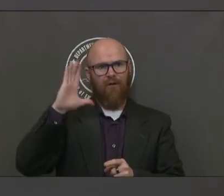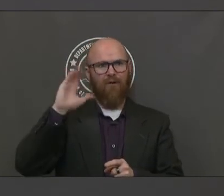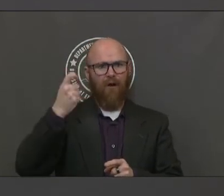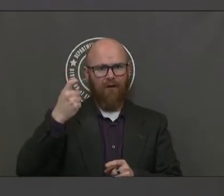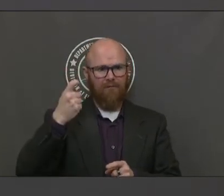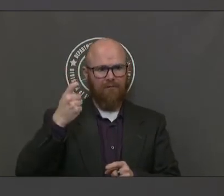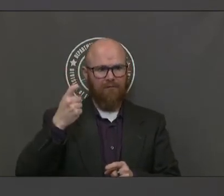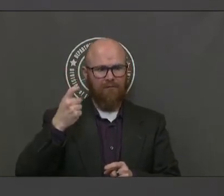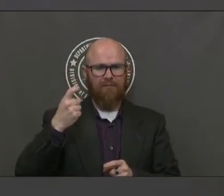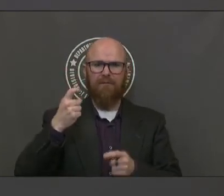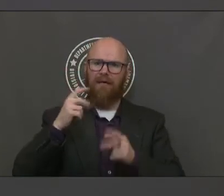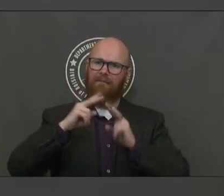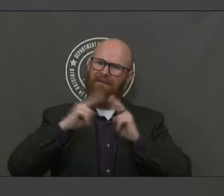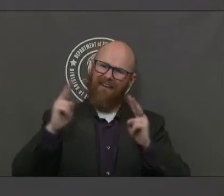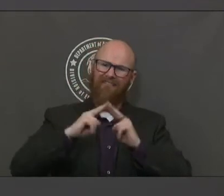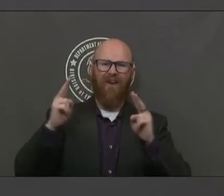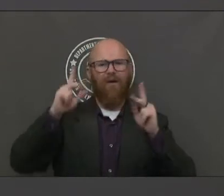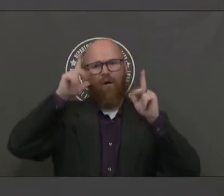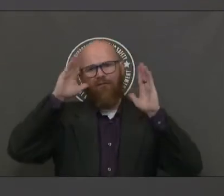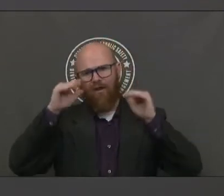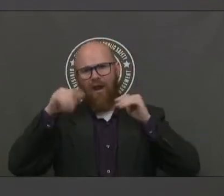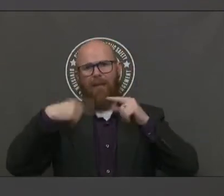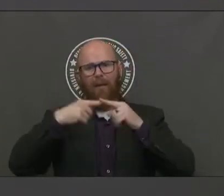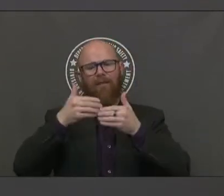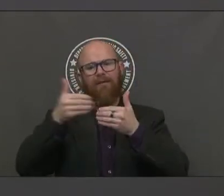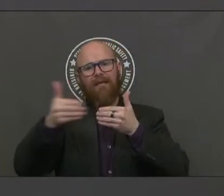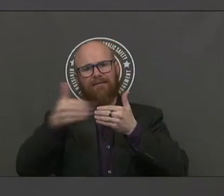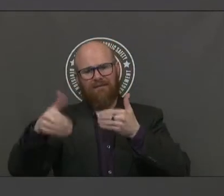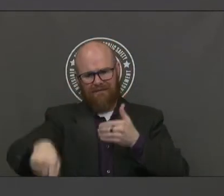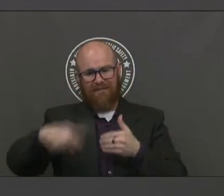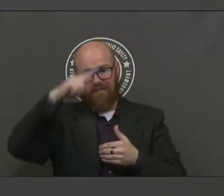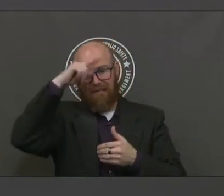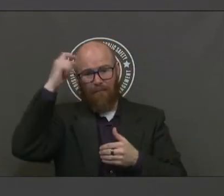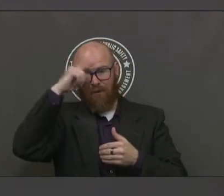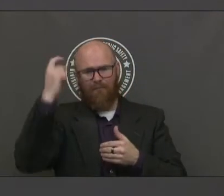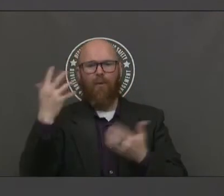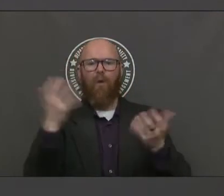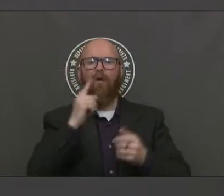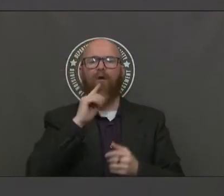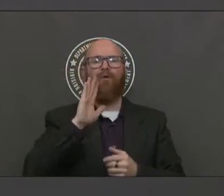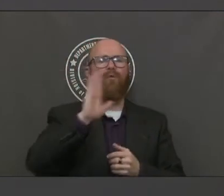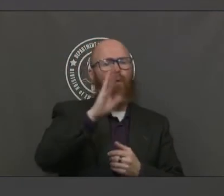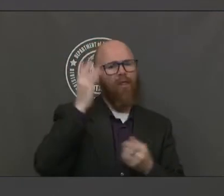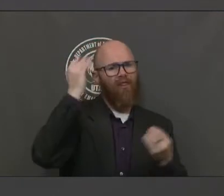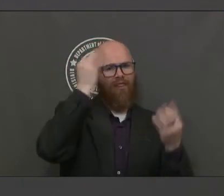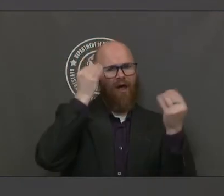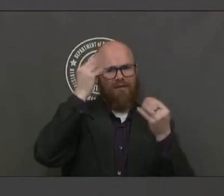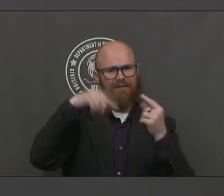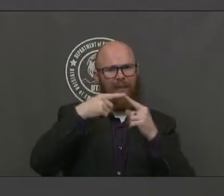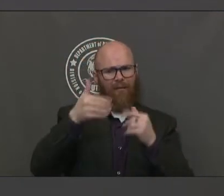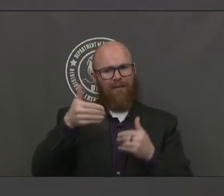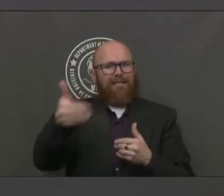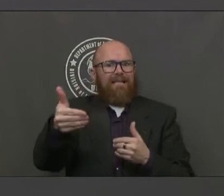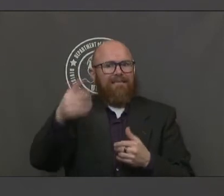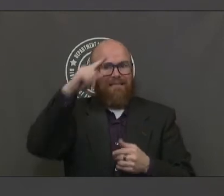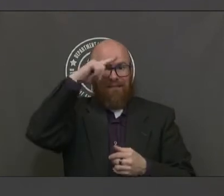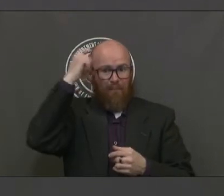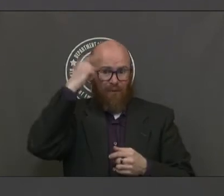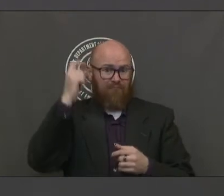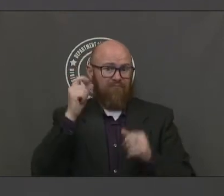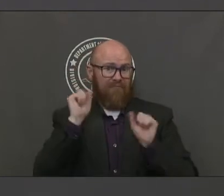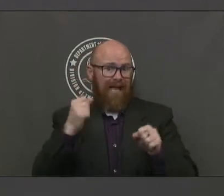so optimistic about the next upcoming summer. What are your thoughts? Is this something that we can